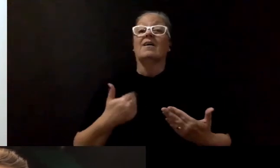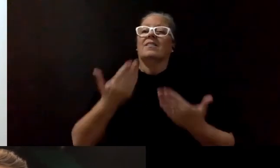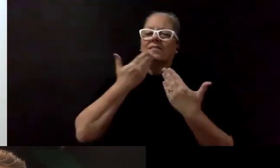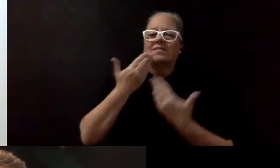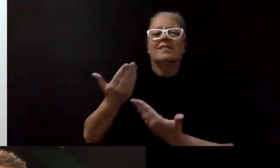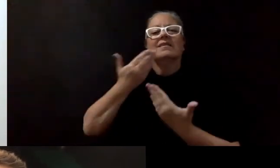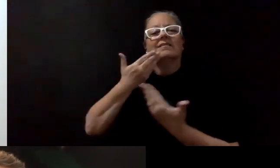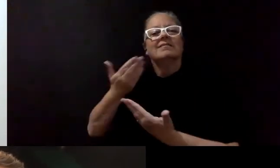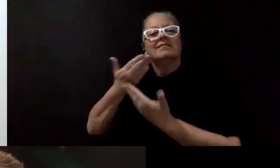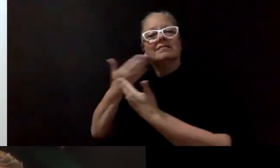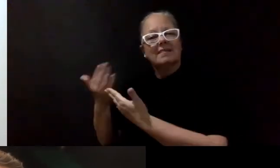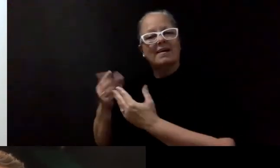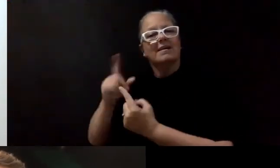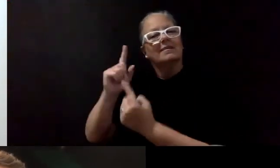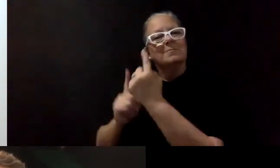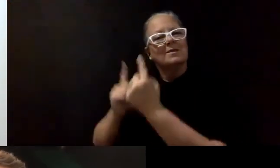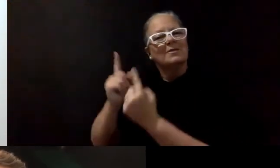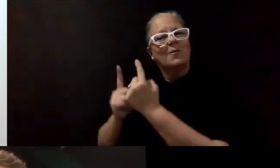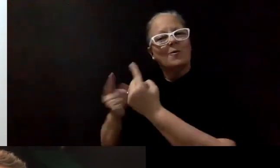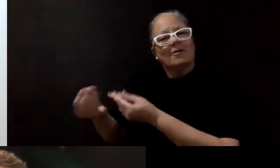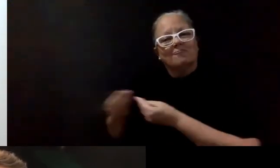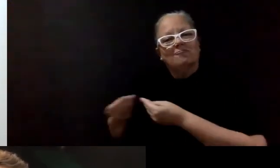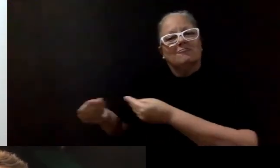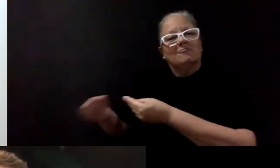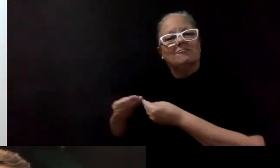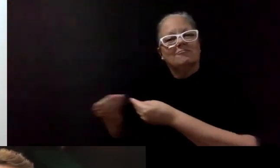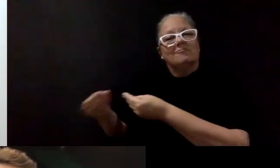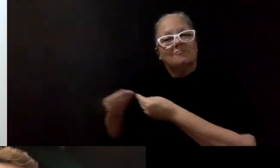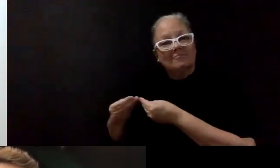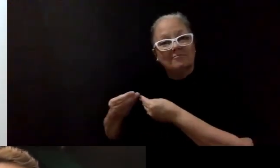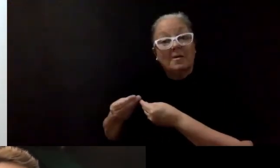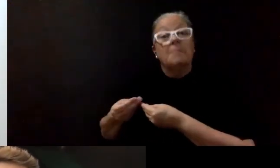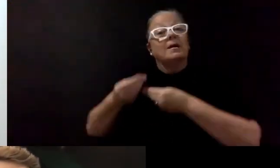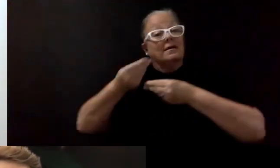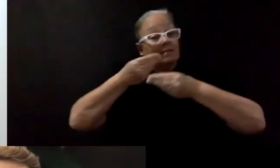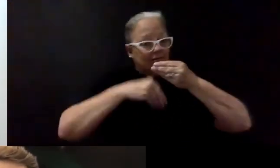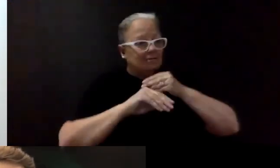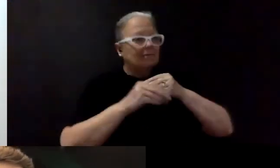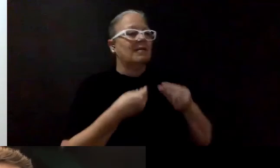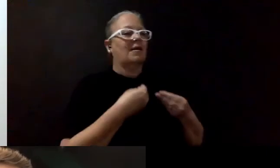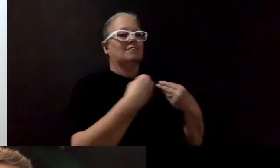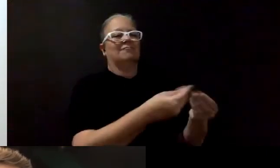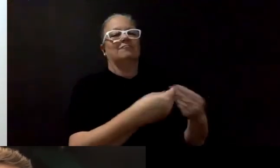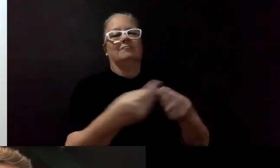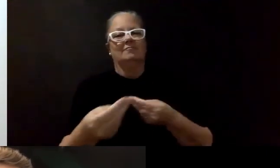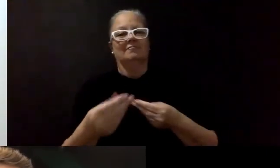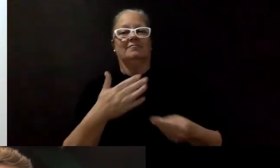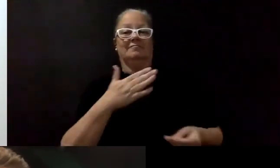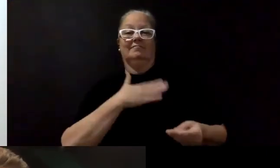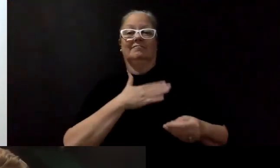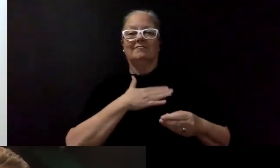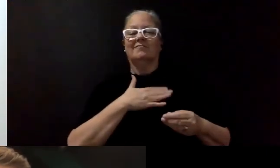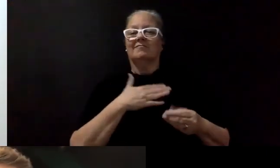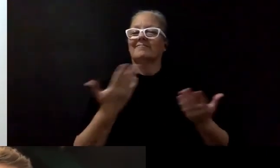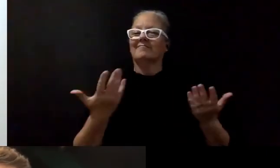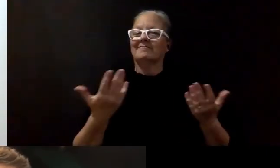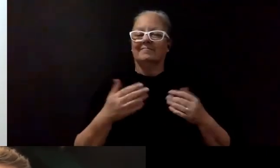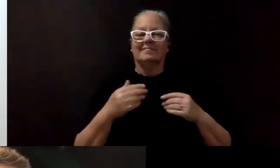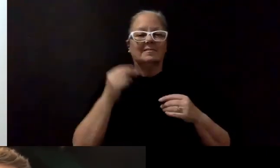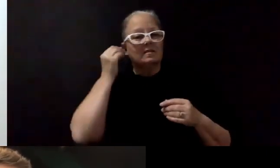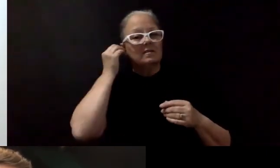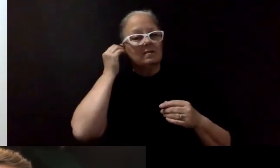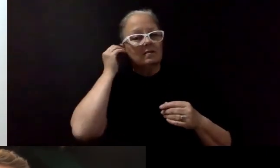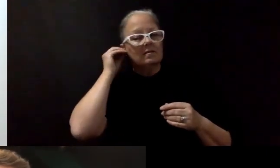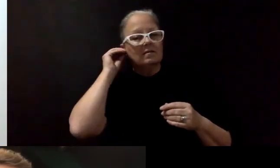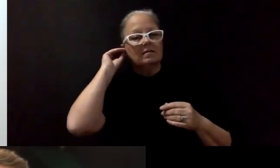and that means that now I can have impact through my work with Youth Arts New Zealand. So, you know, taking that investment,